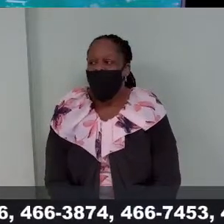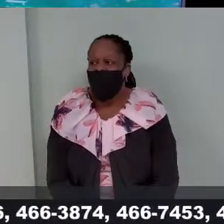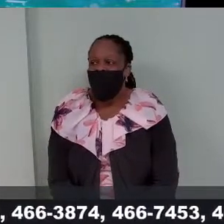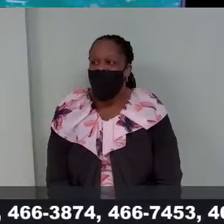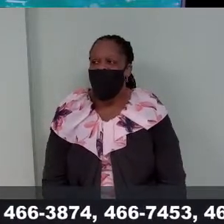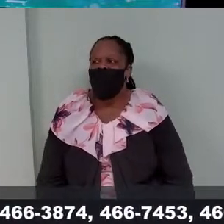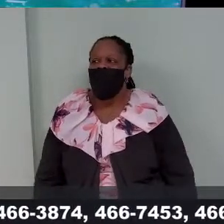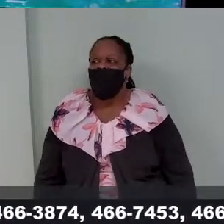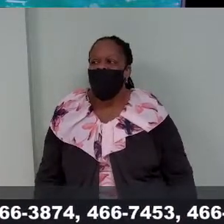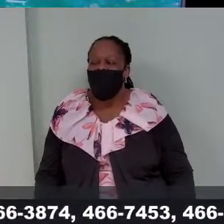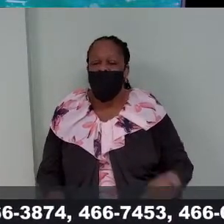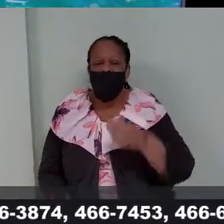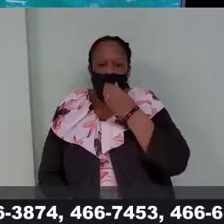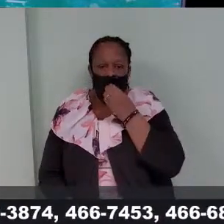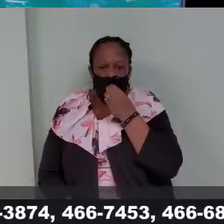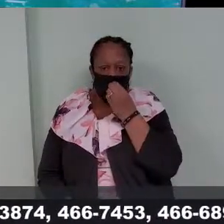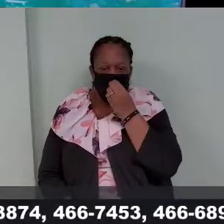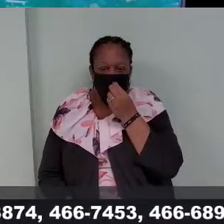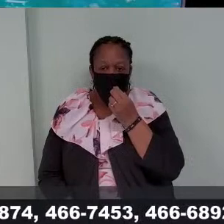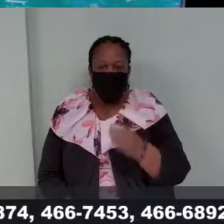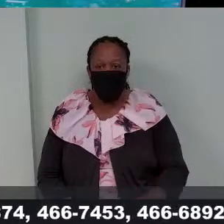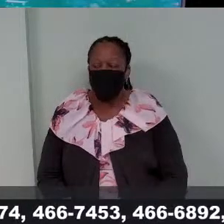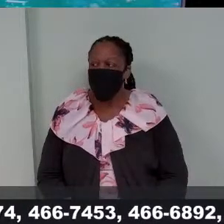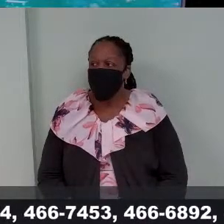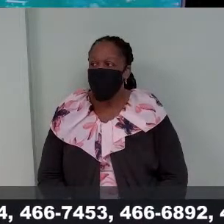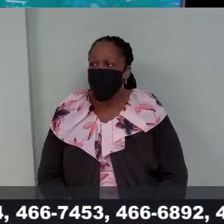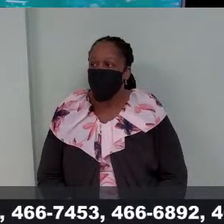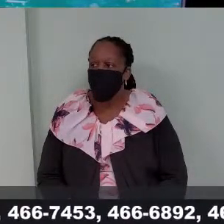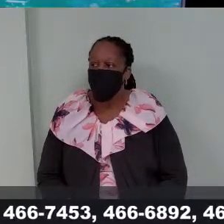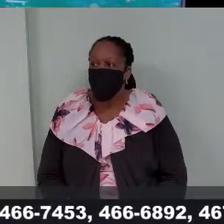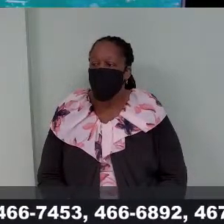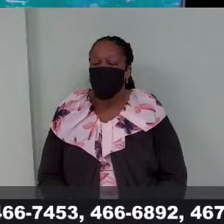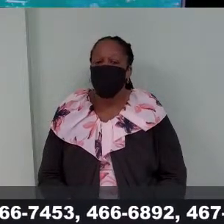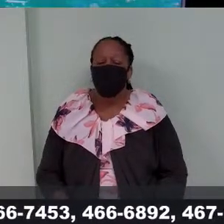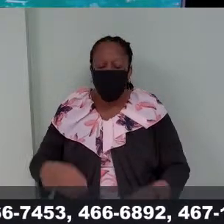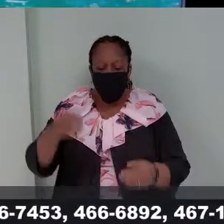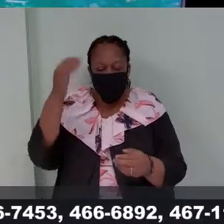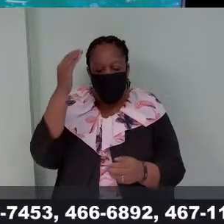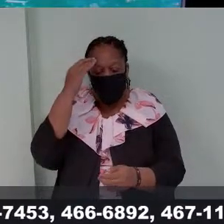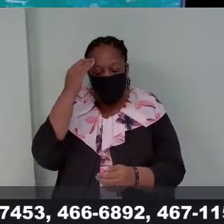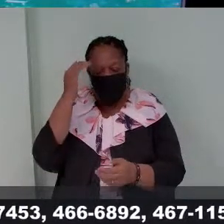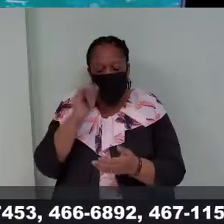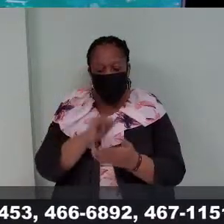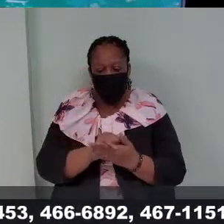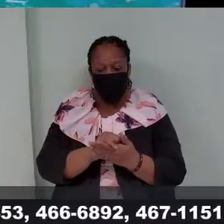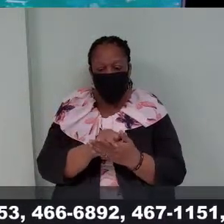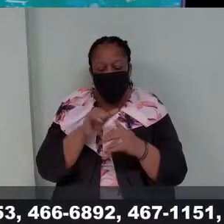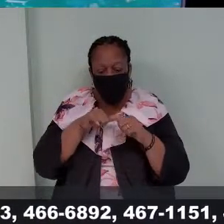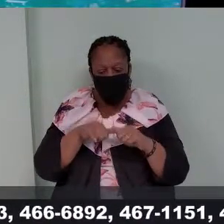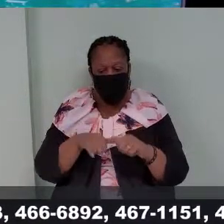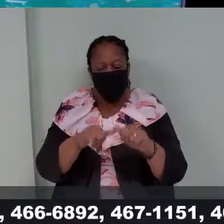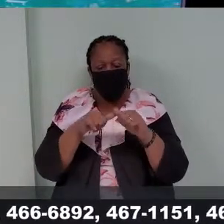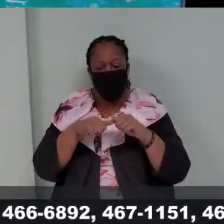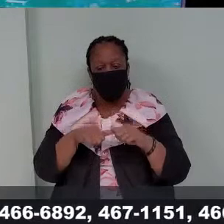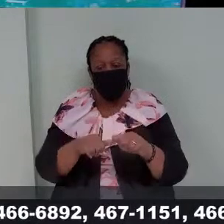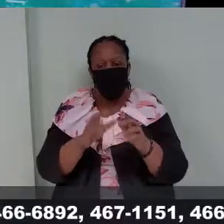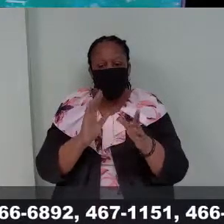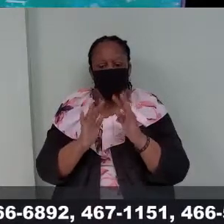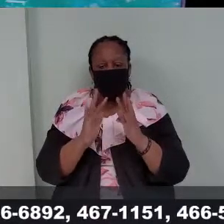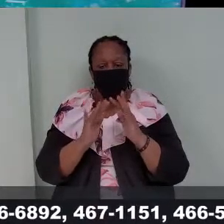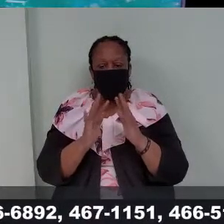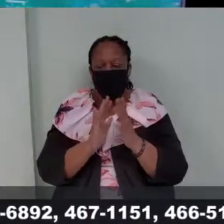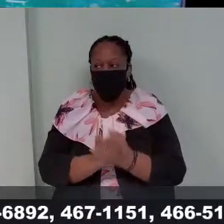Thank you, Mr. William, for that particular question. And this is something that is an ongoing discussion. For example, we are